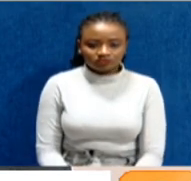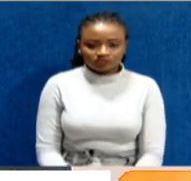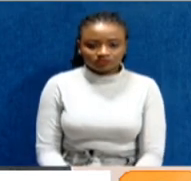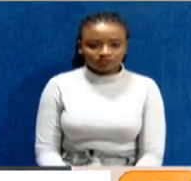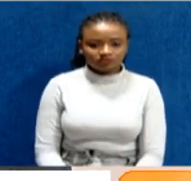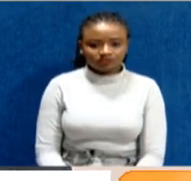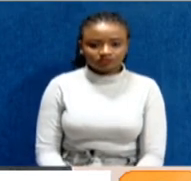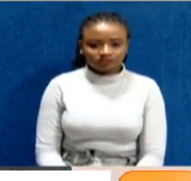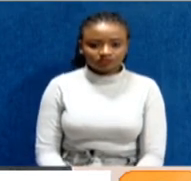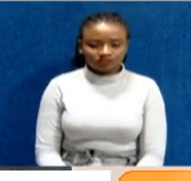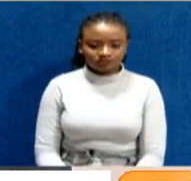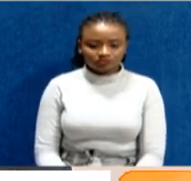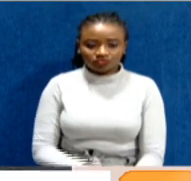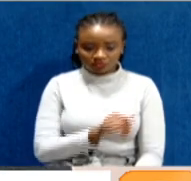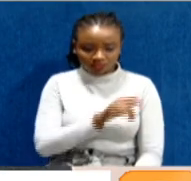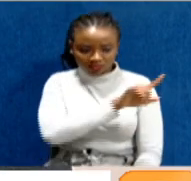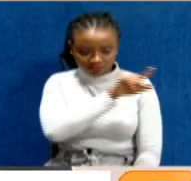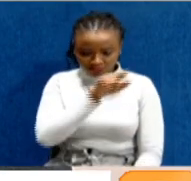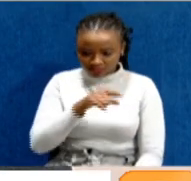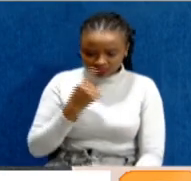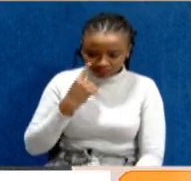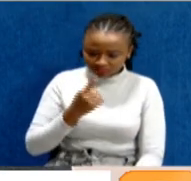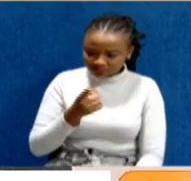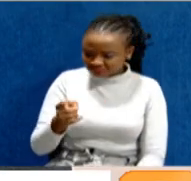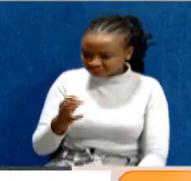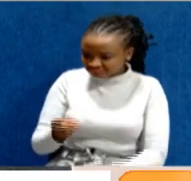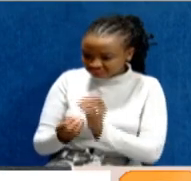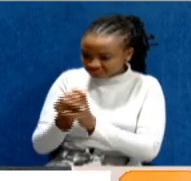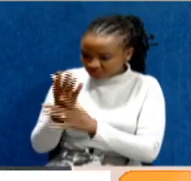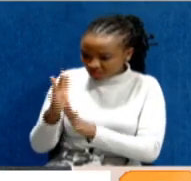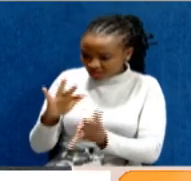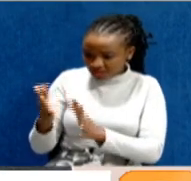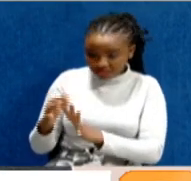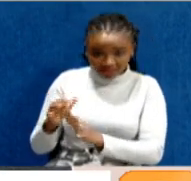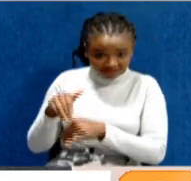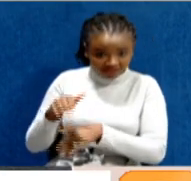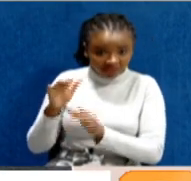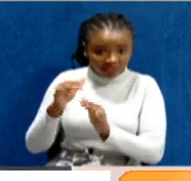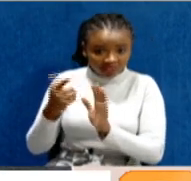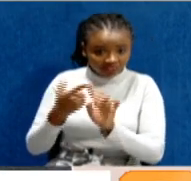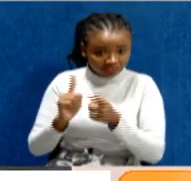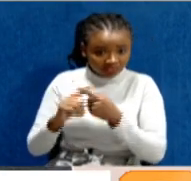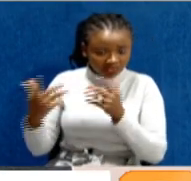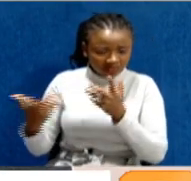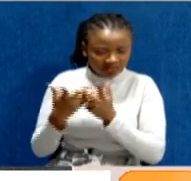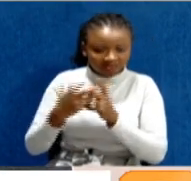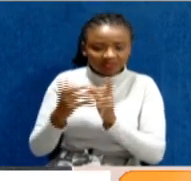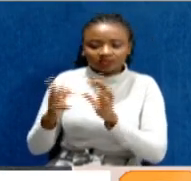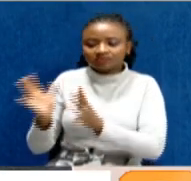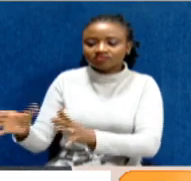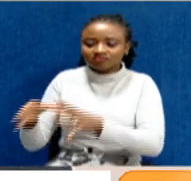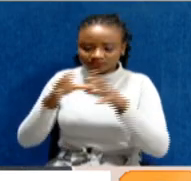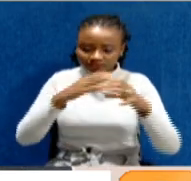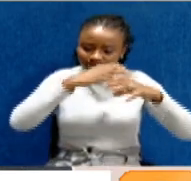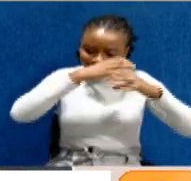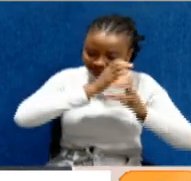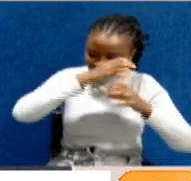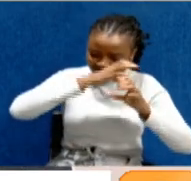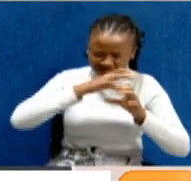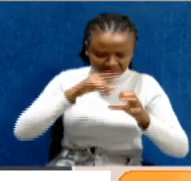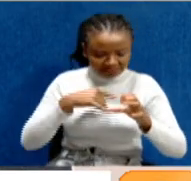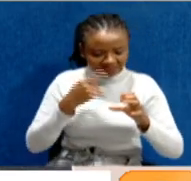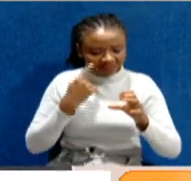board. They are able to examine the products, whether they have been grown organically. They are even going through lab tests to be able to ensure that these products don't